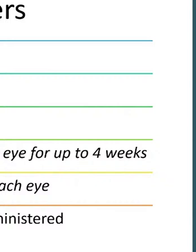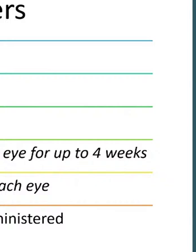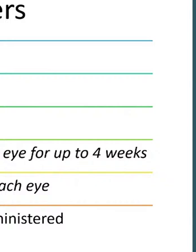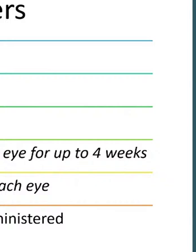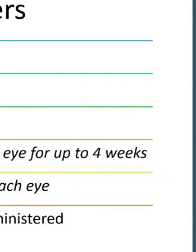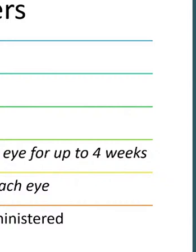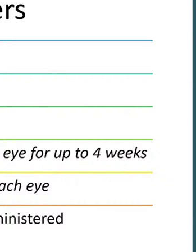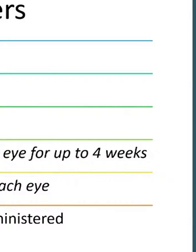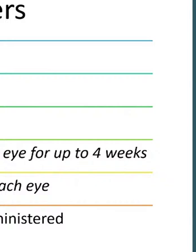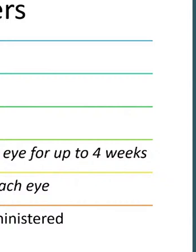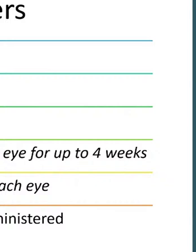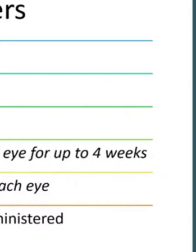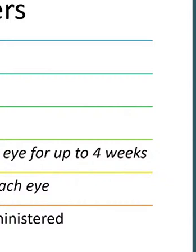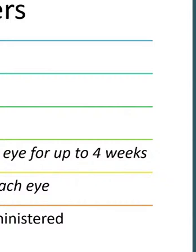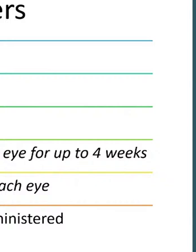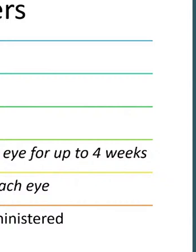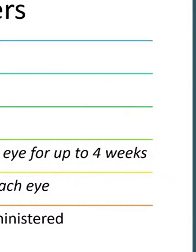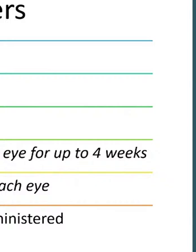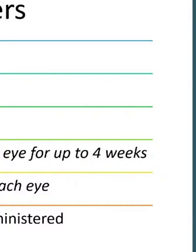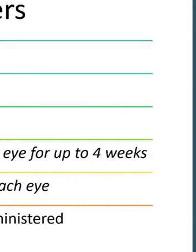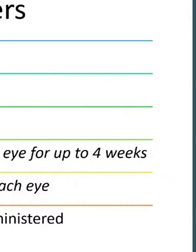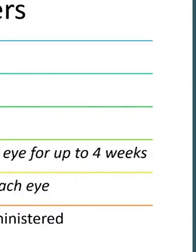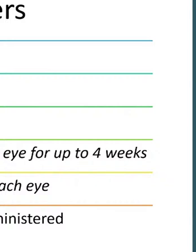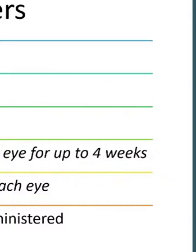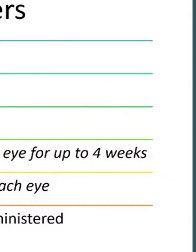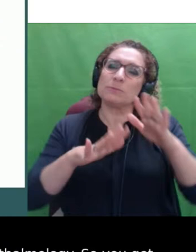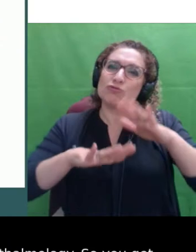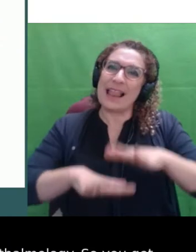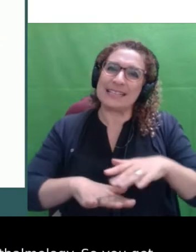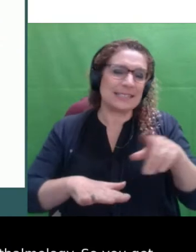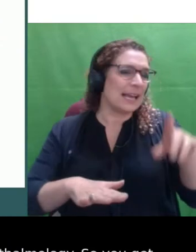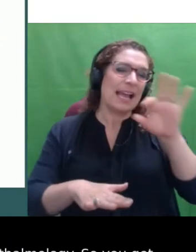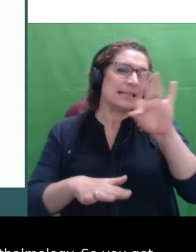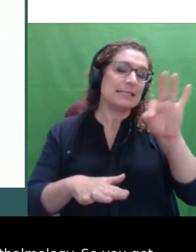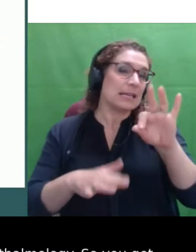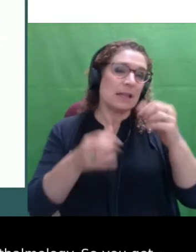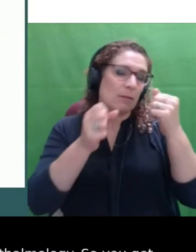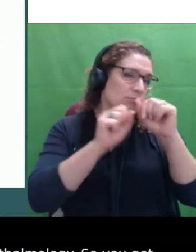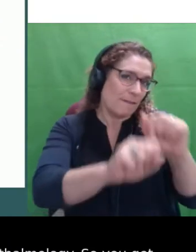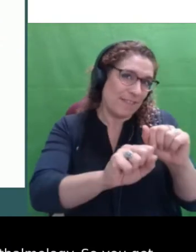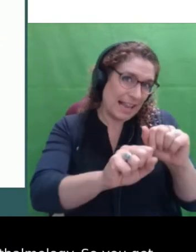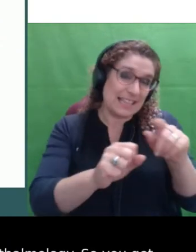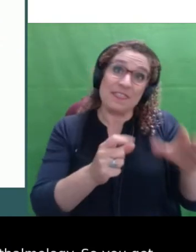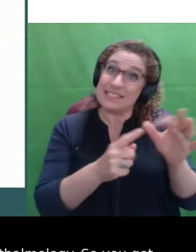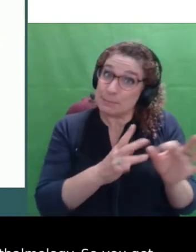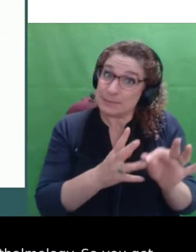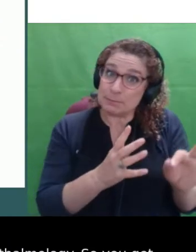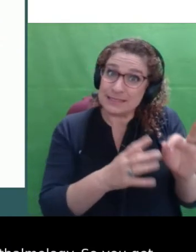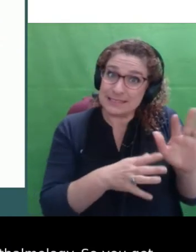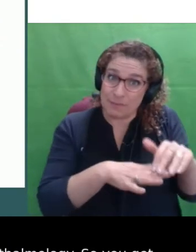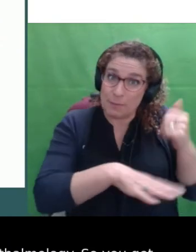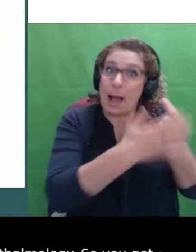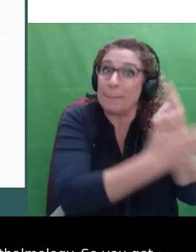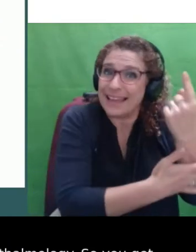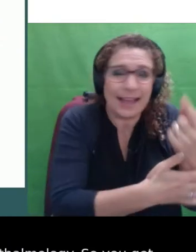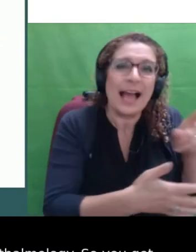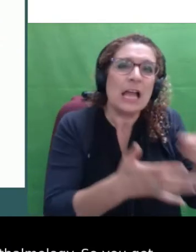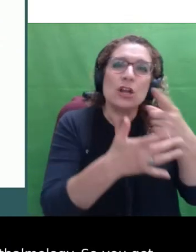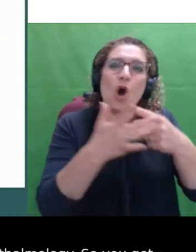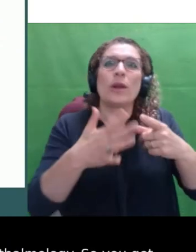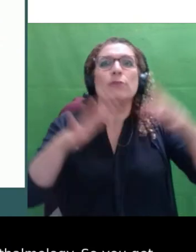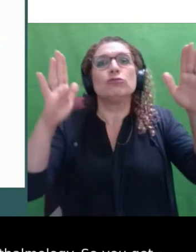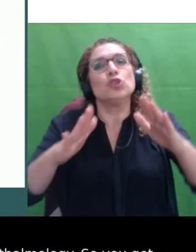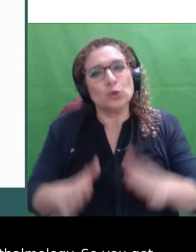prevention of that of the symptoms occurring in the first place it's lip of the symptoms occurring in the first place it's literally just symptom